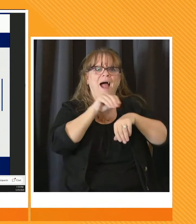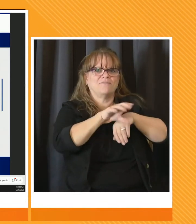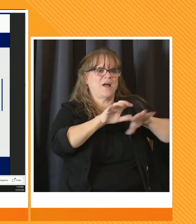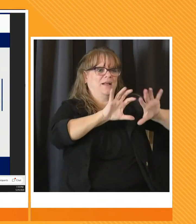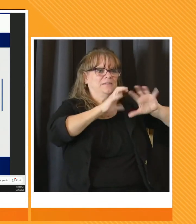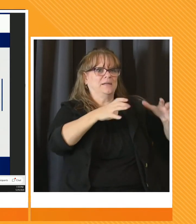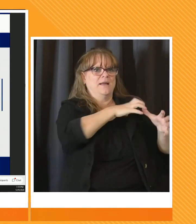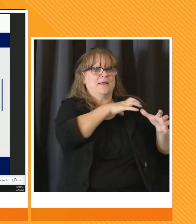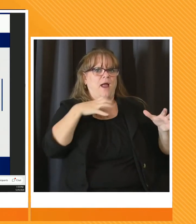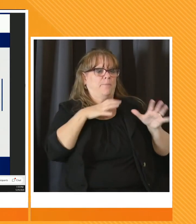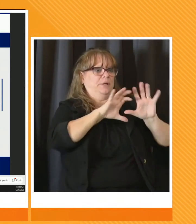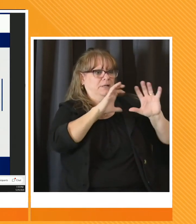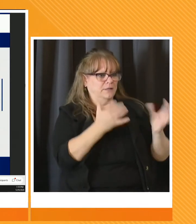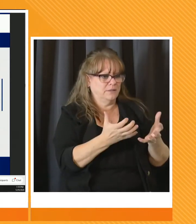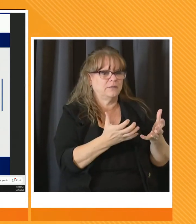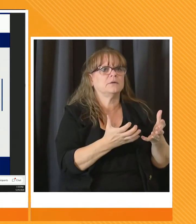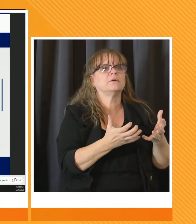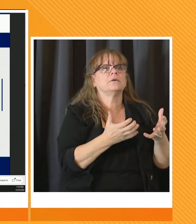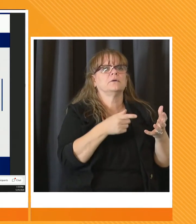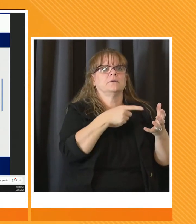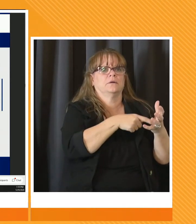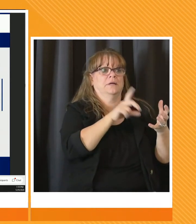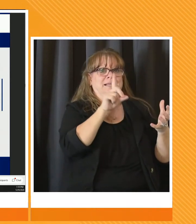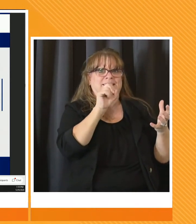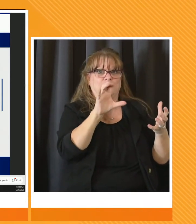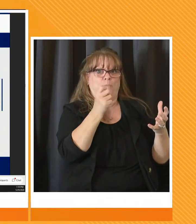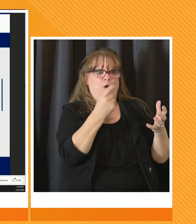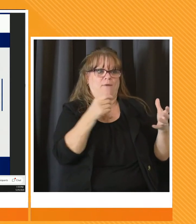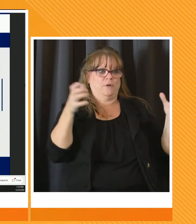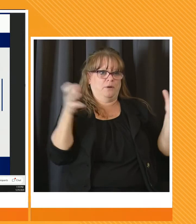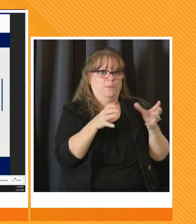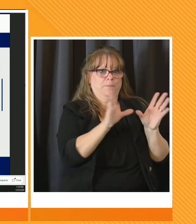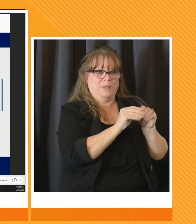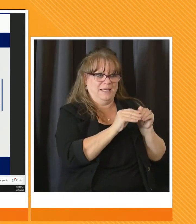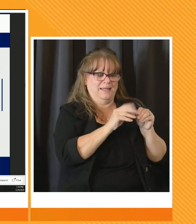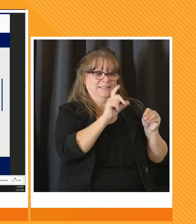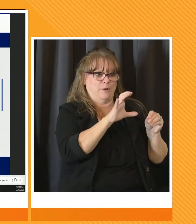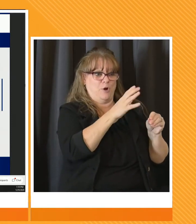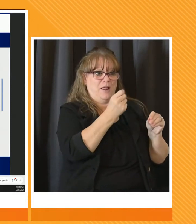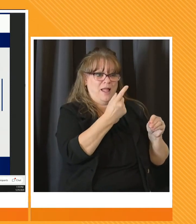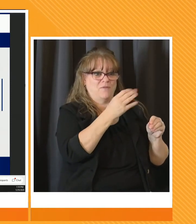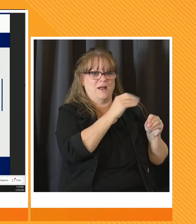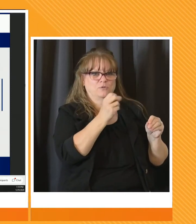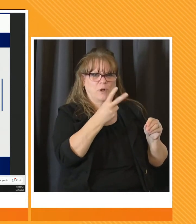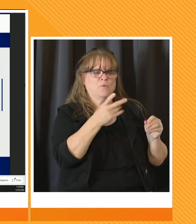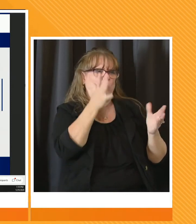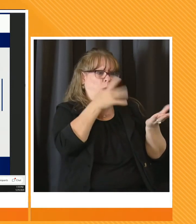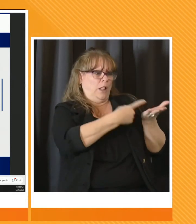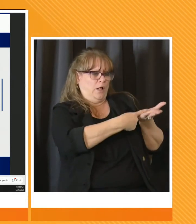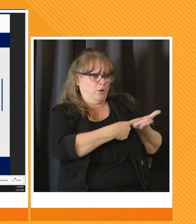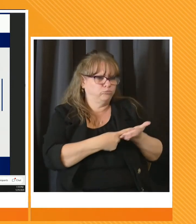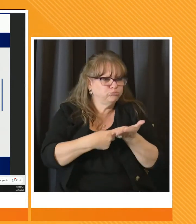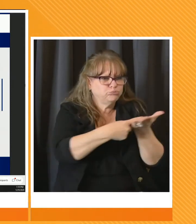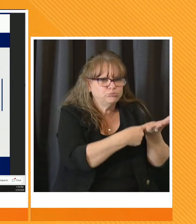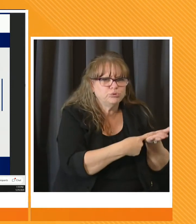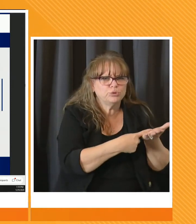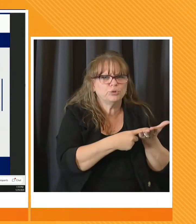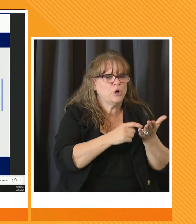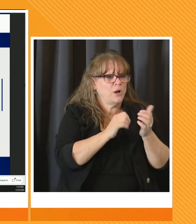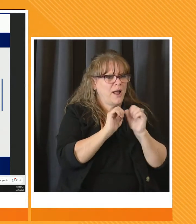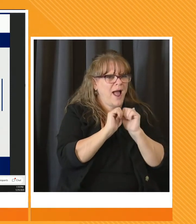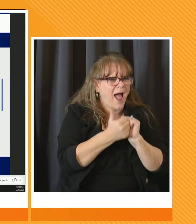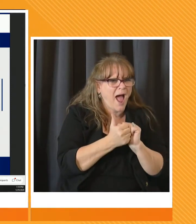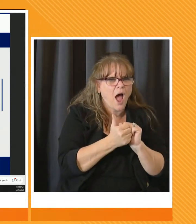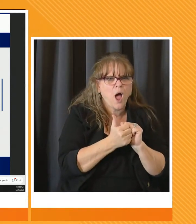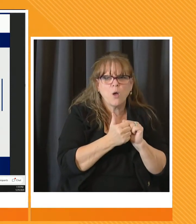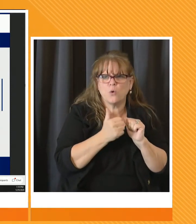and 13th to provide the ultimate guidance on how these EUAs will be implemented. And then we expect to actually